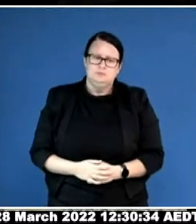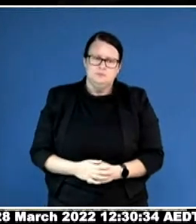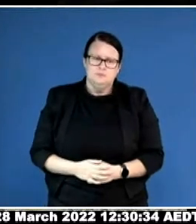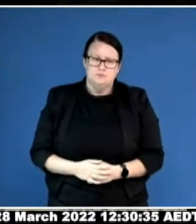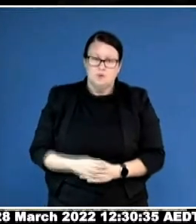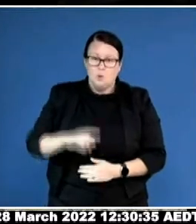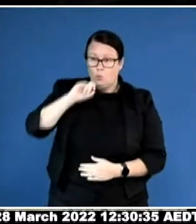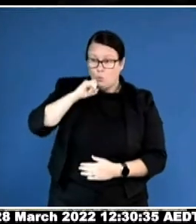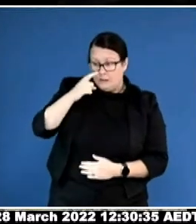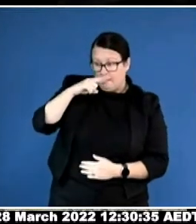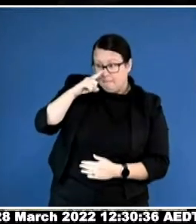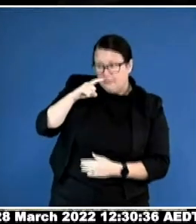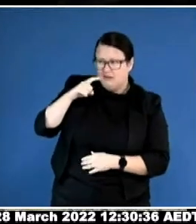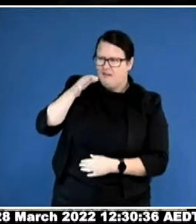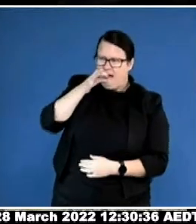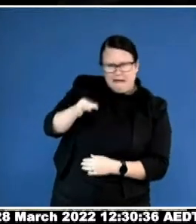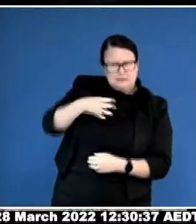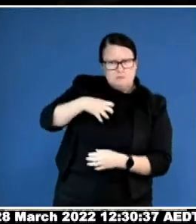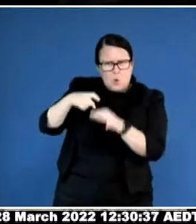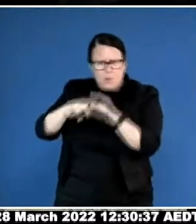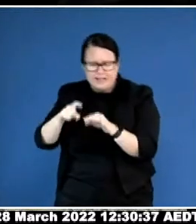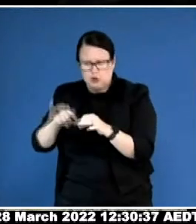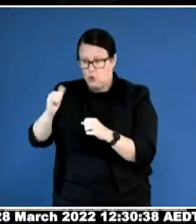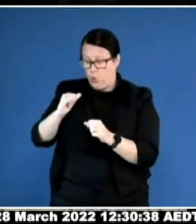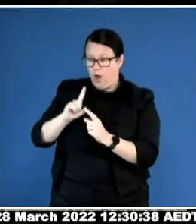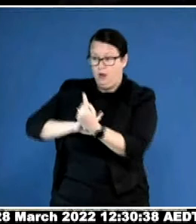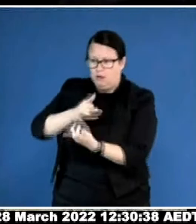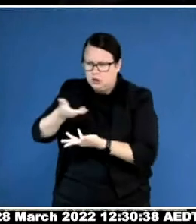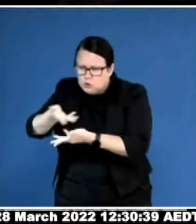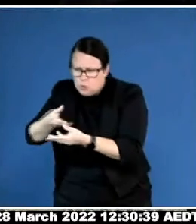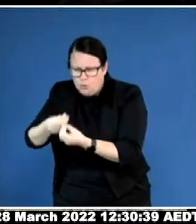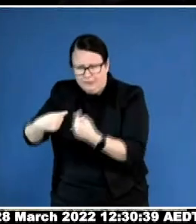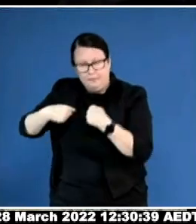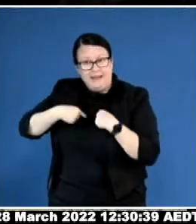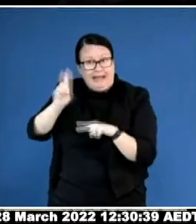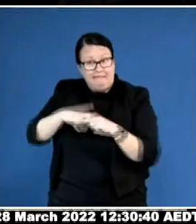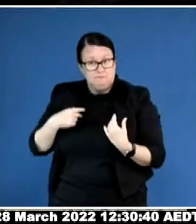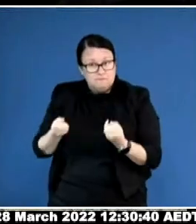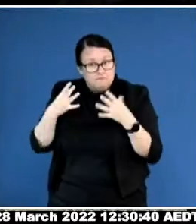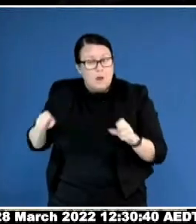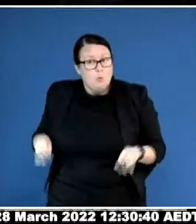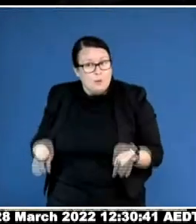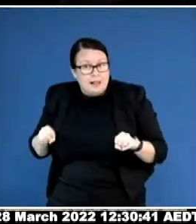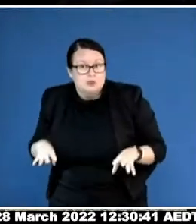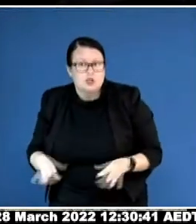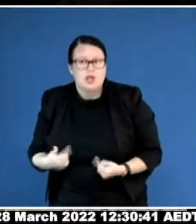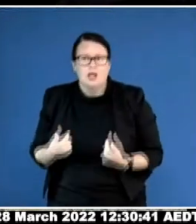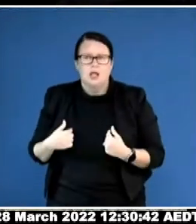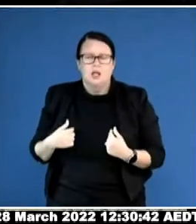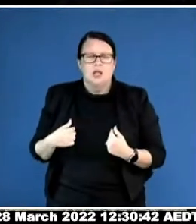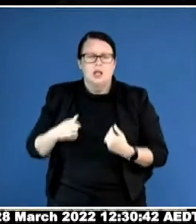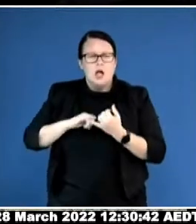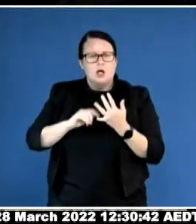have been raised? Would red flags have been identified and touched on? And in that situation, disability